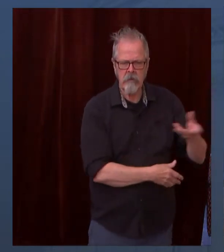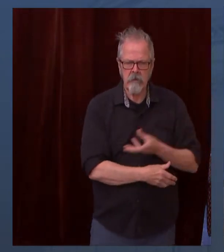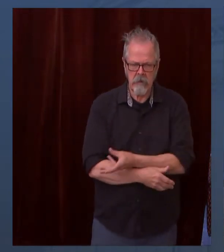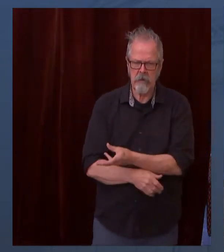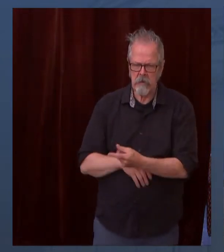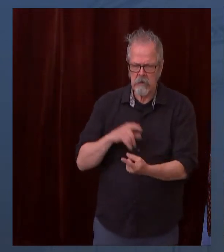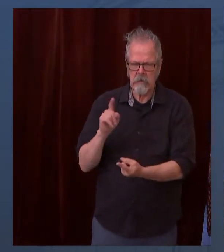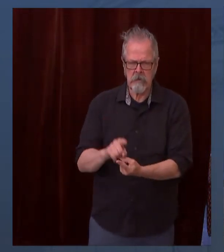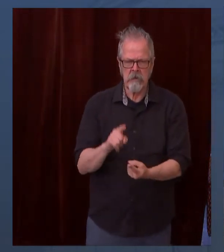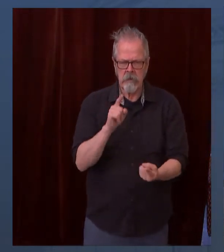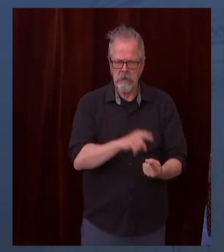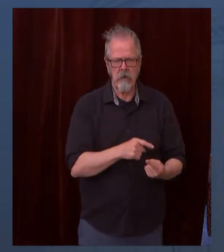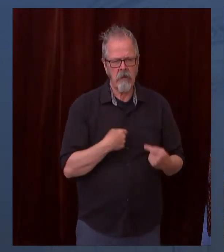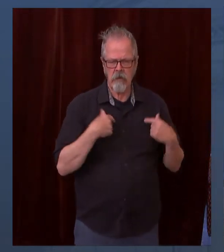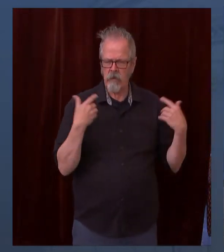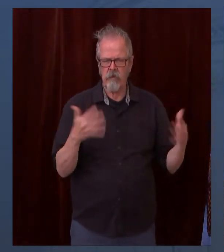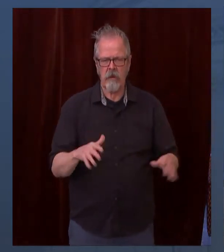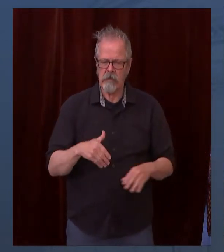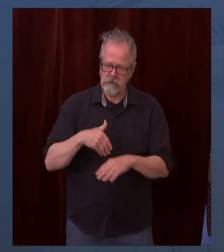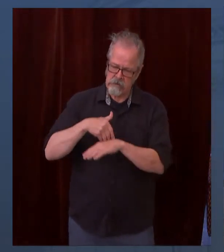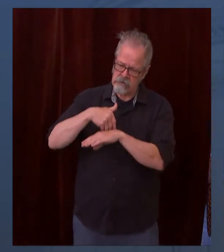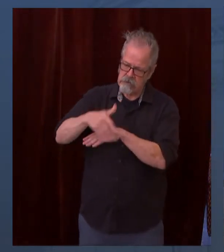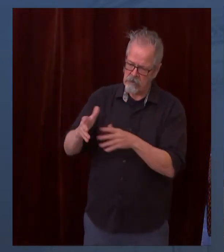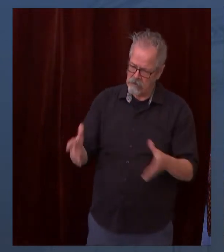shelf. So you will see some